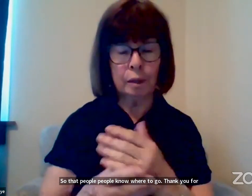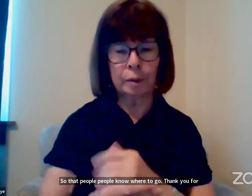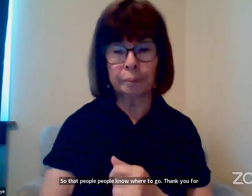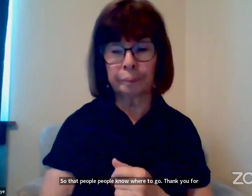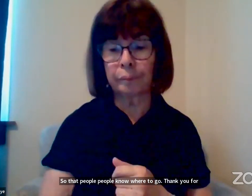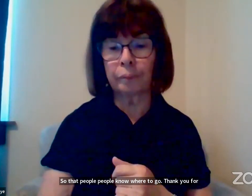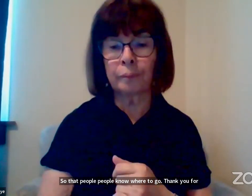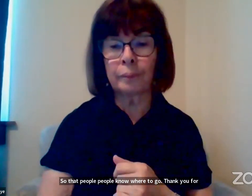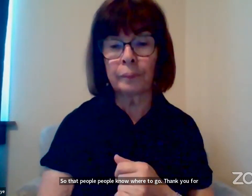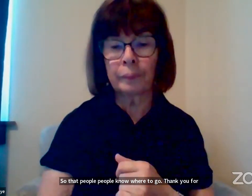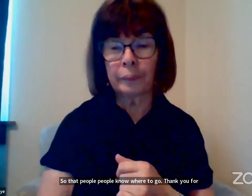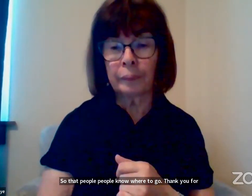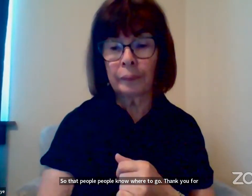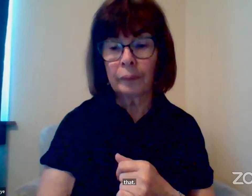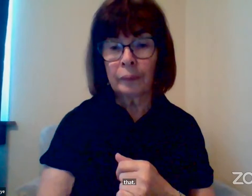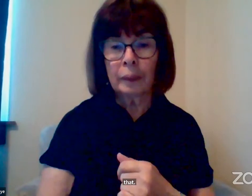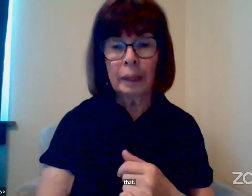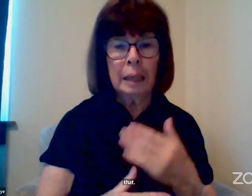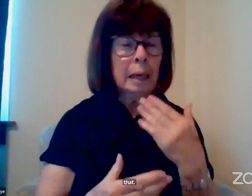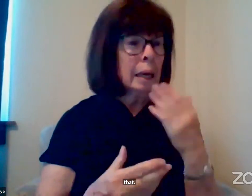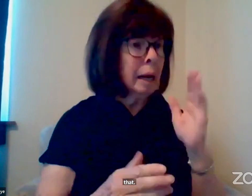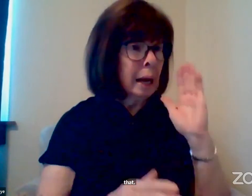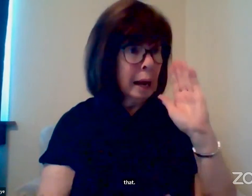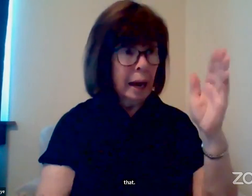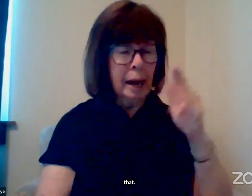Oh, thank you. Hi, Pastor Arlene.